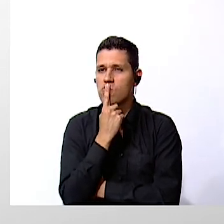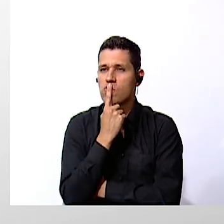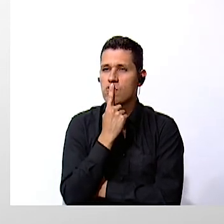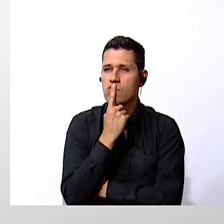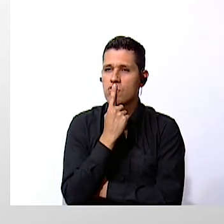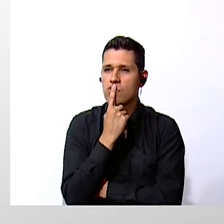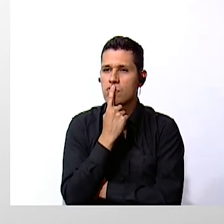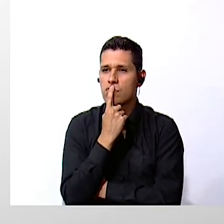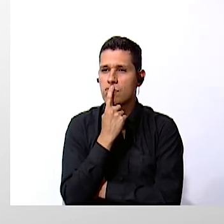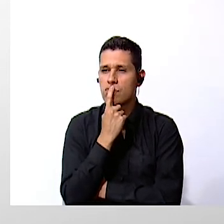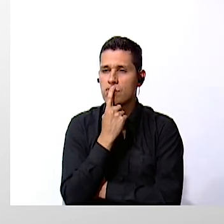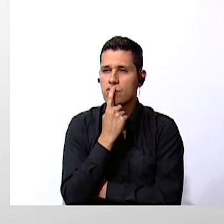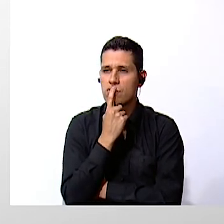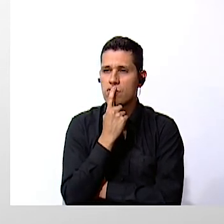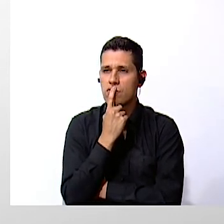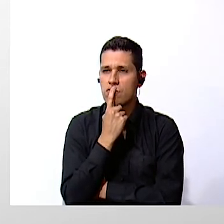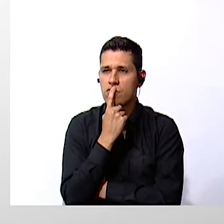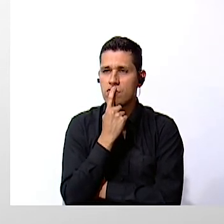Full of water.